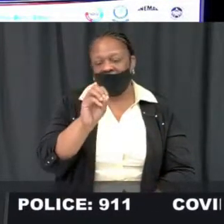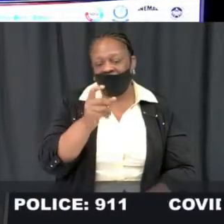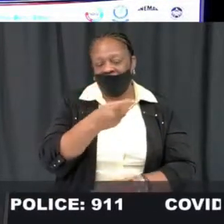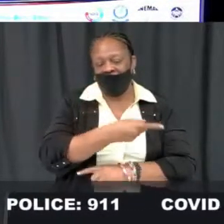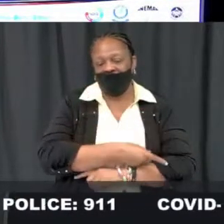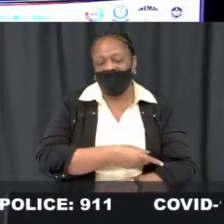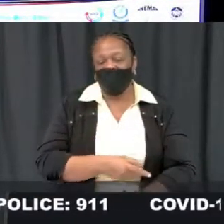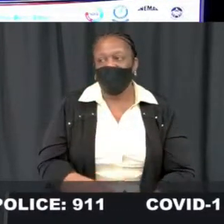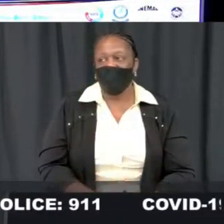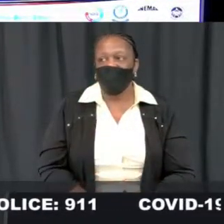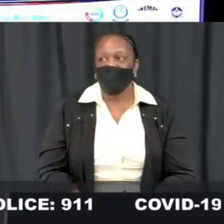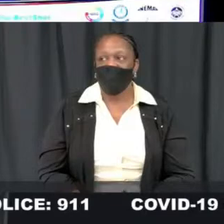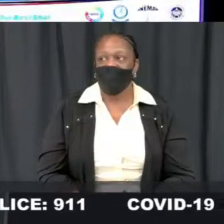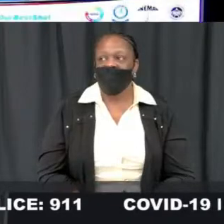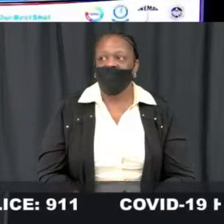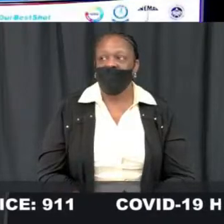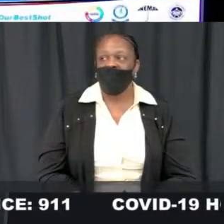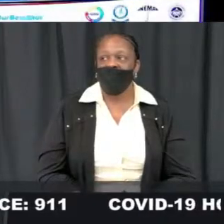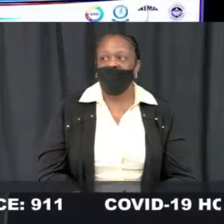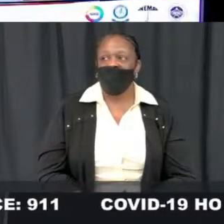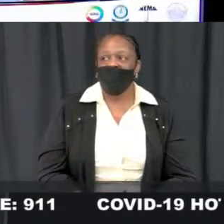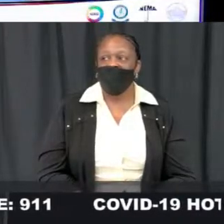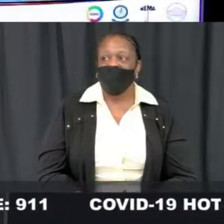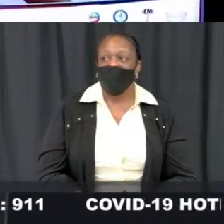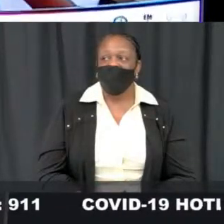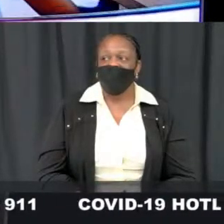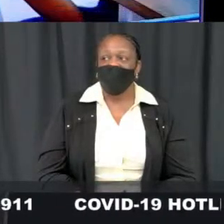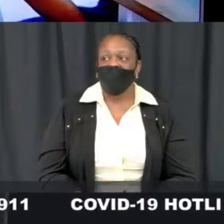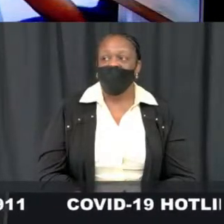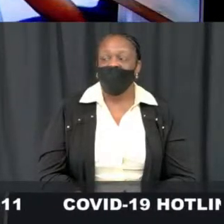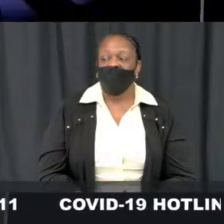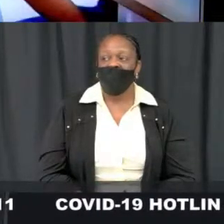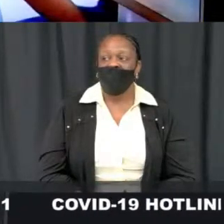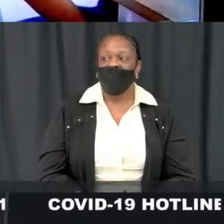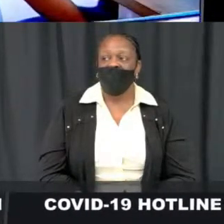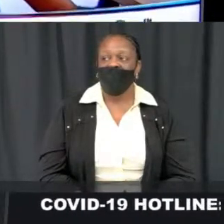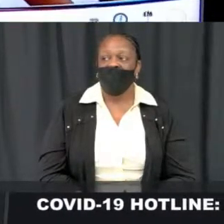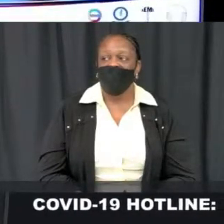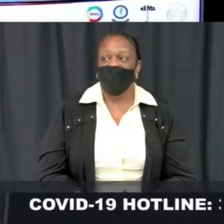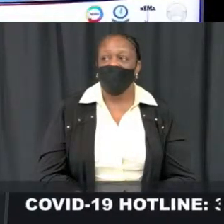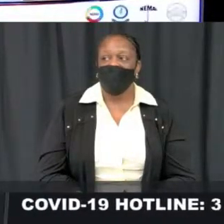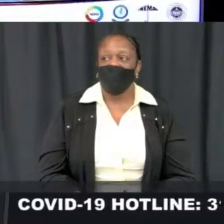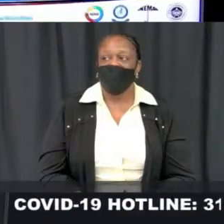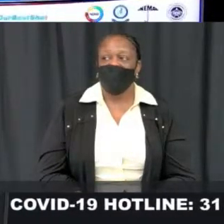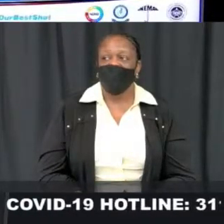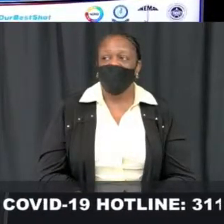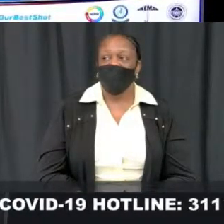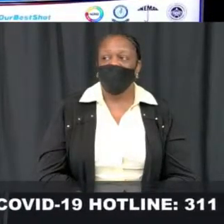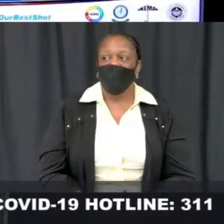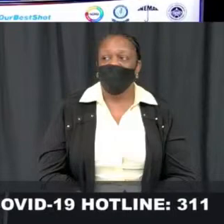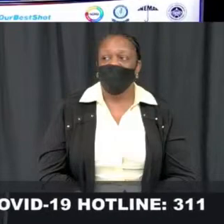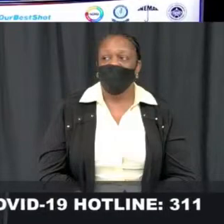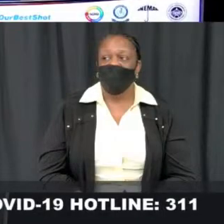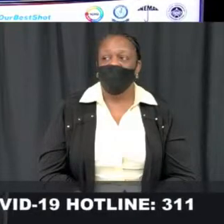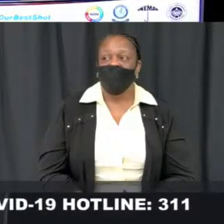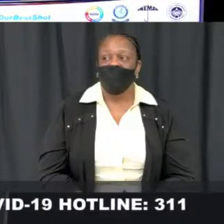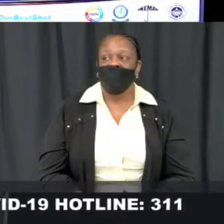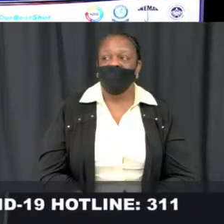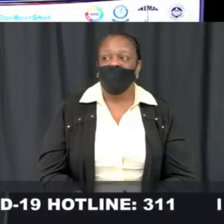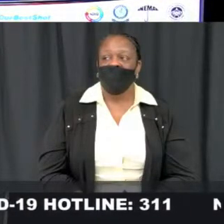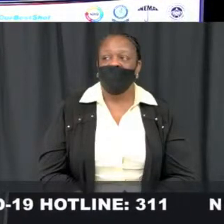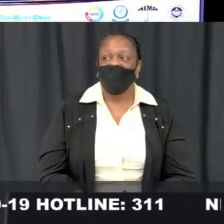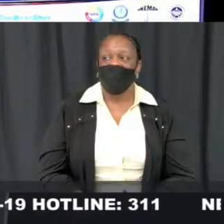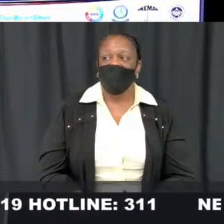changes as you move along. And what I want to do is to move away from just speaking about herd